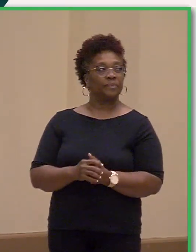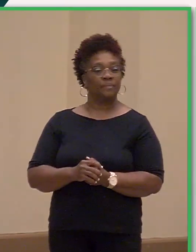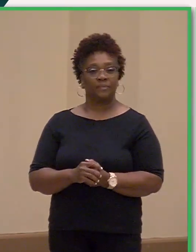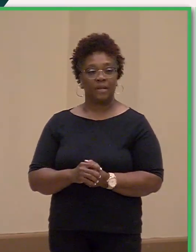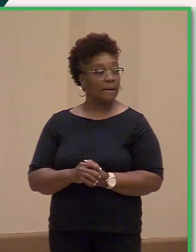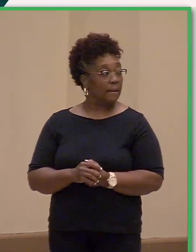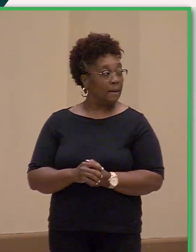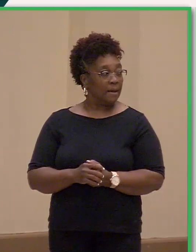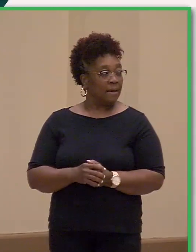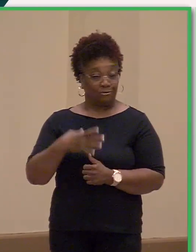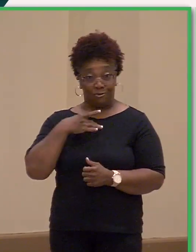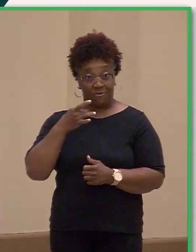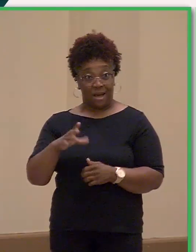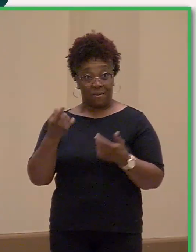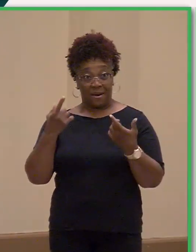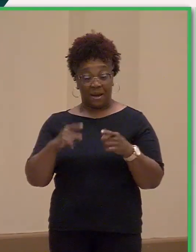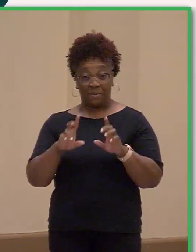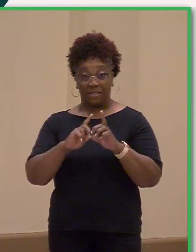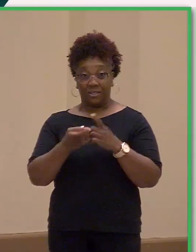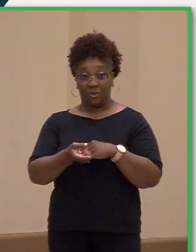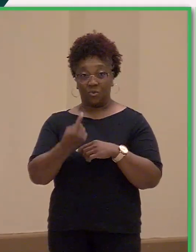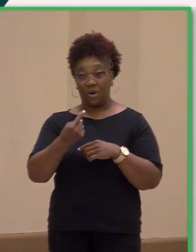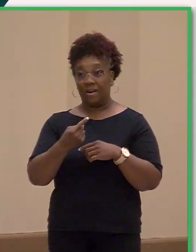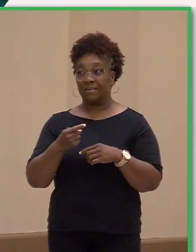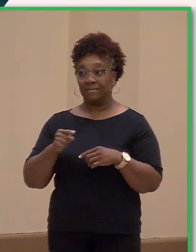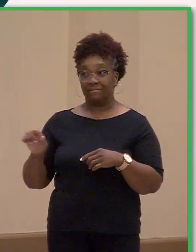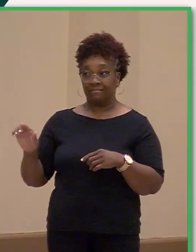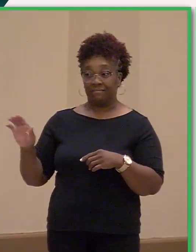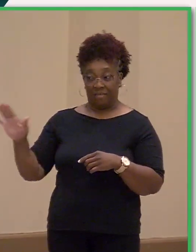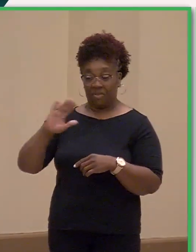And if you don't like what's happening in District 1, it's their fault too.